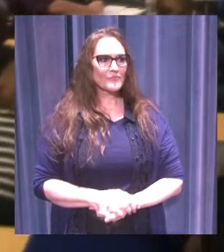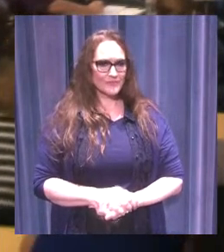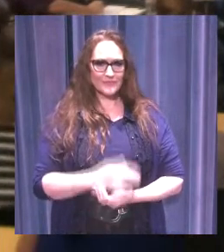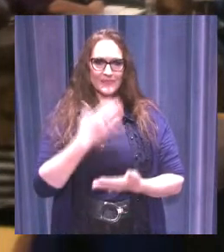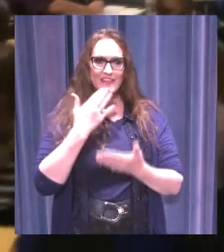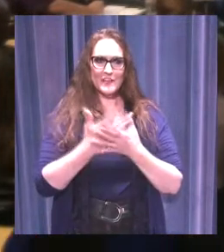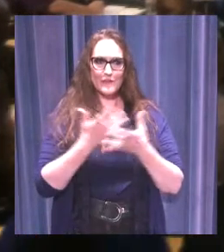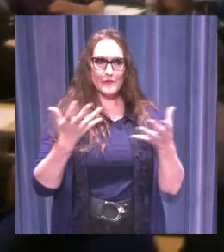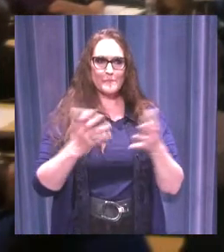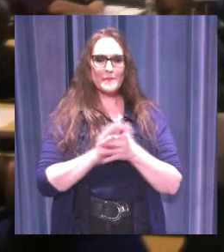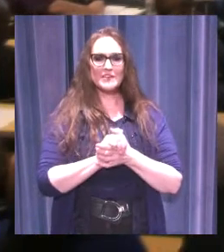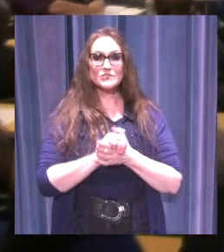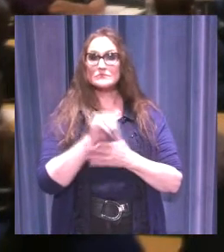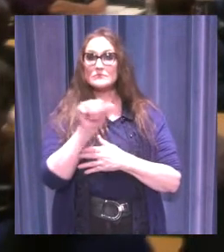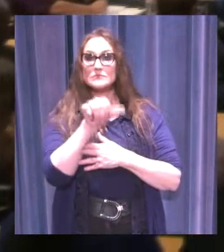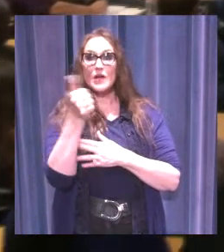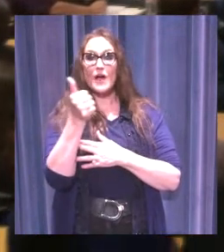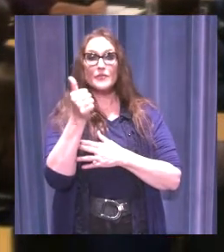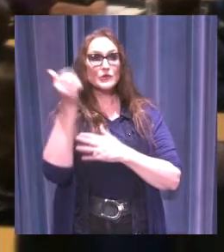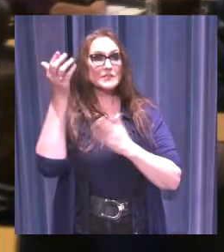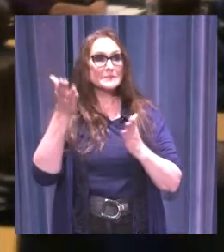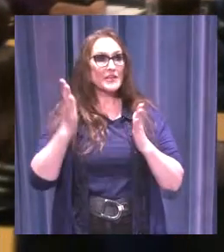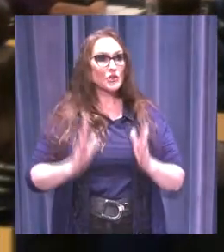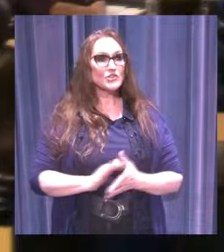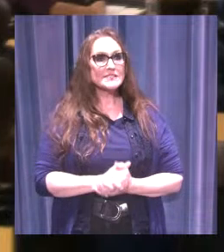Thank you very much. Are there any other speakers?